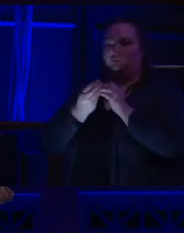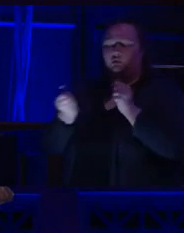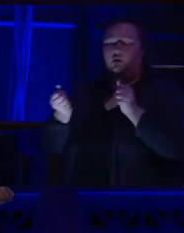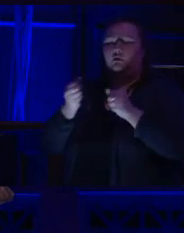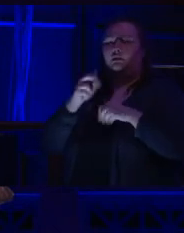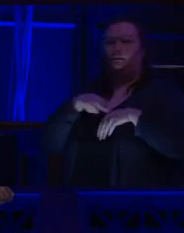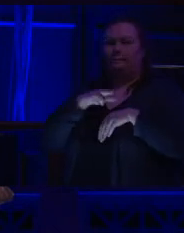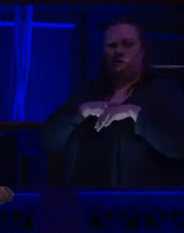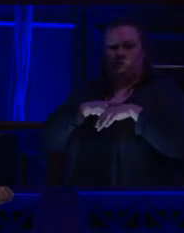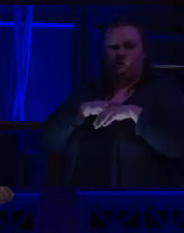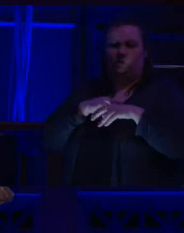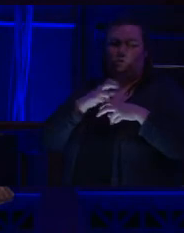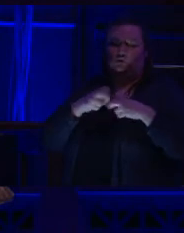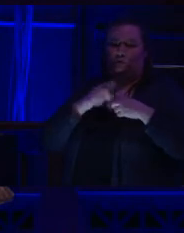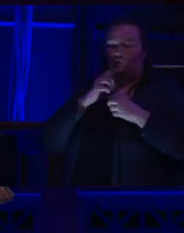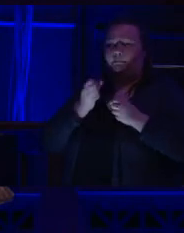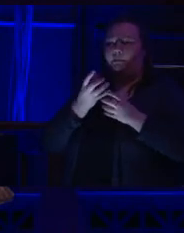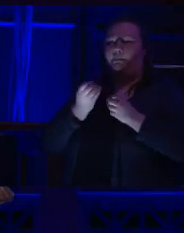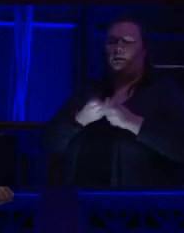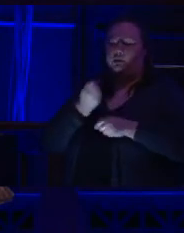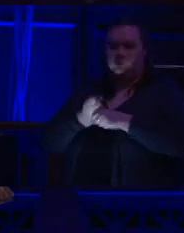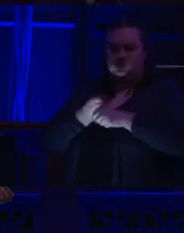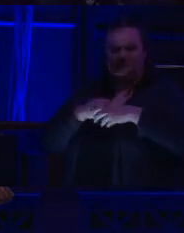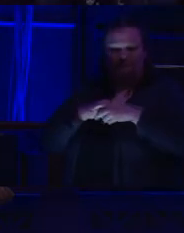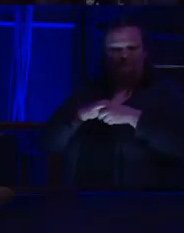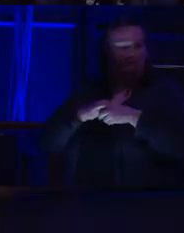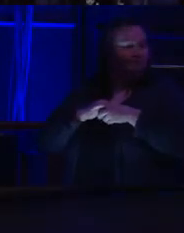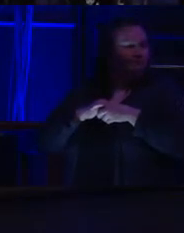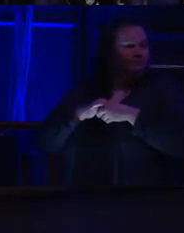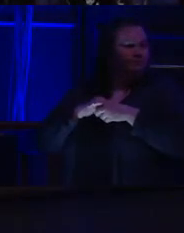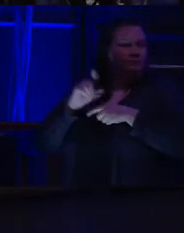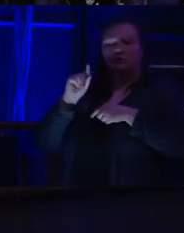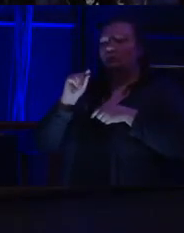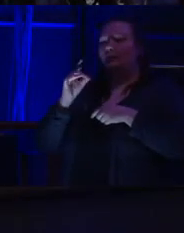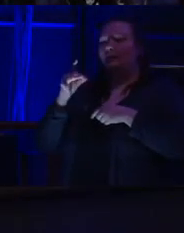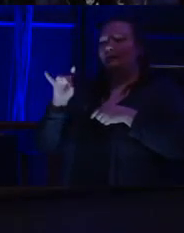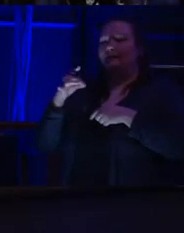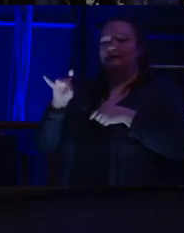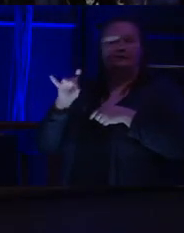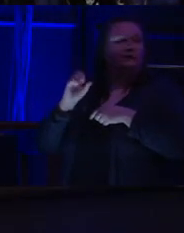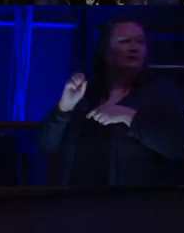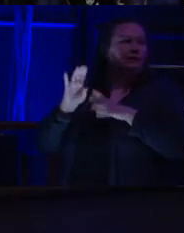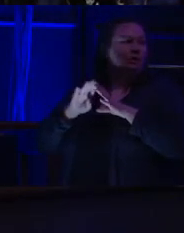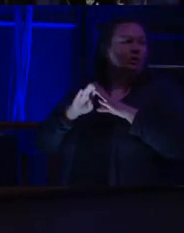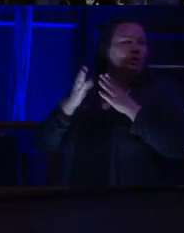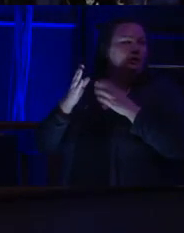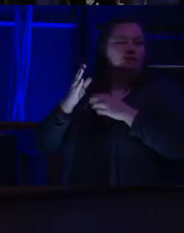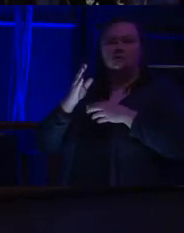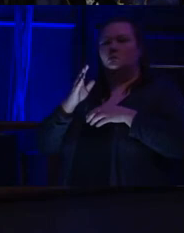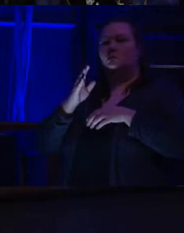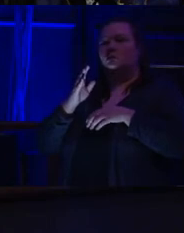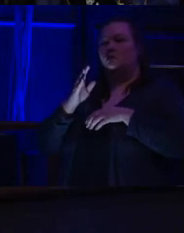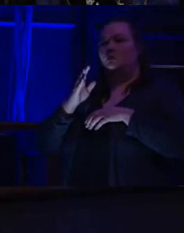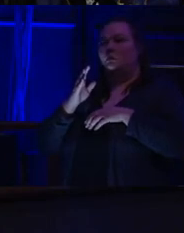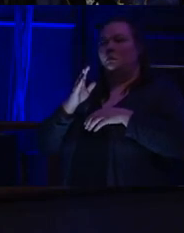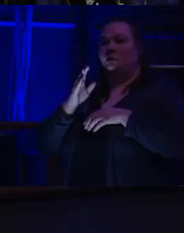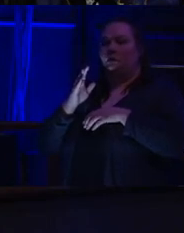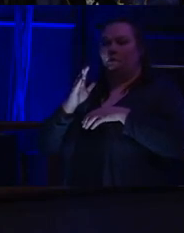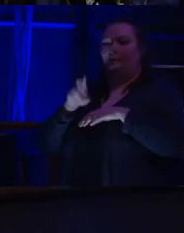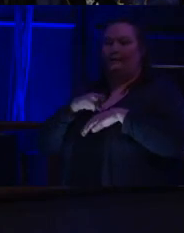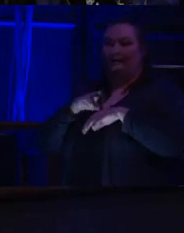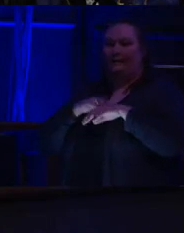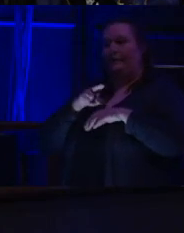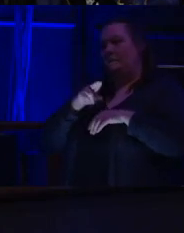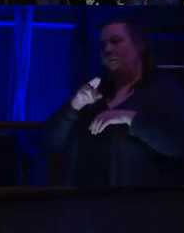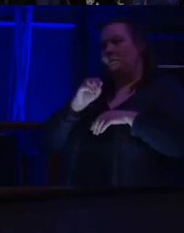Indigenous residential school for many, many years. In 2018, he opened the Indian Residential School History and Dialogue